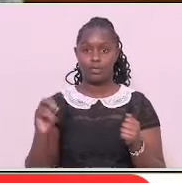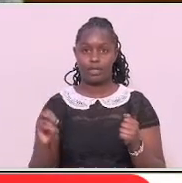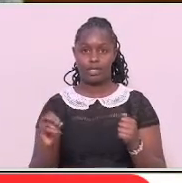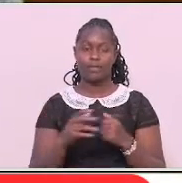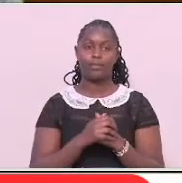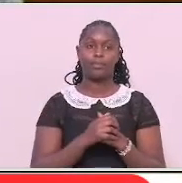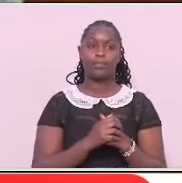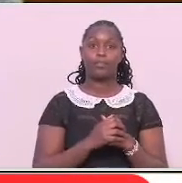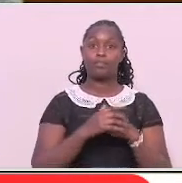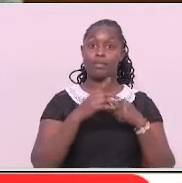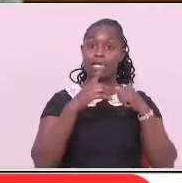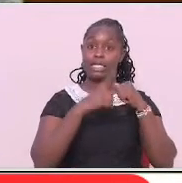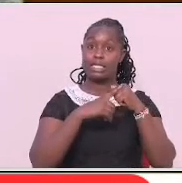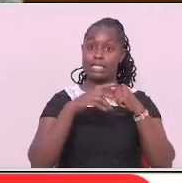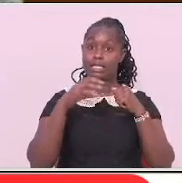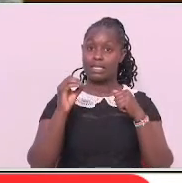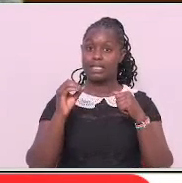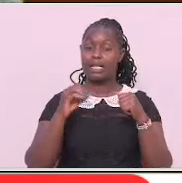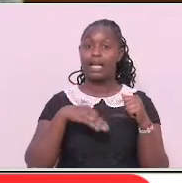60